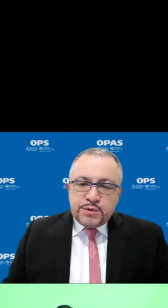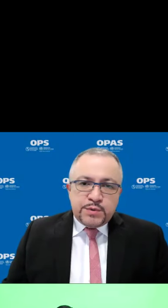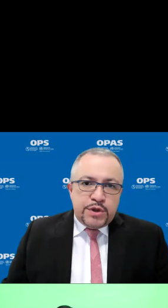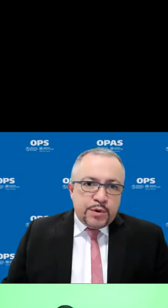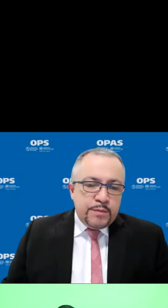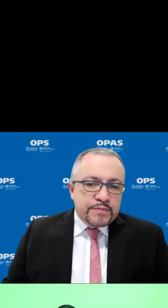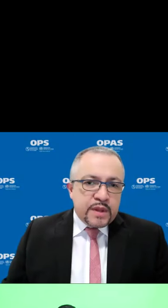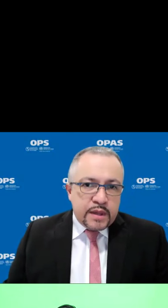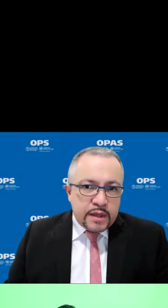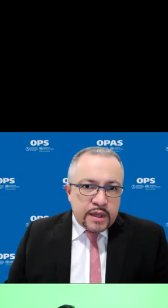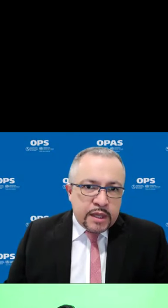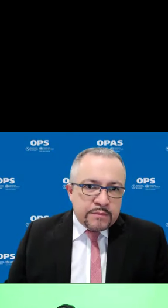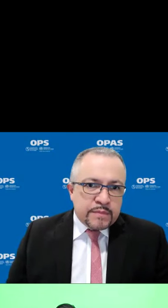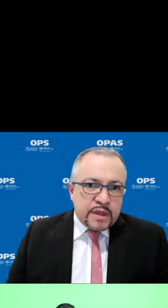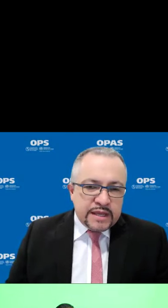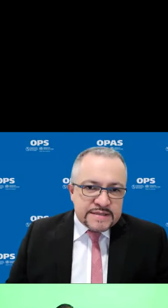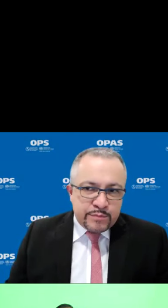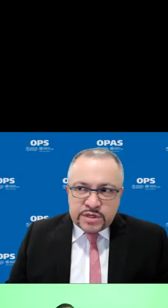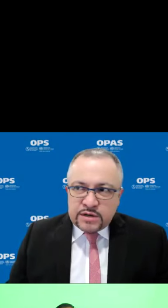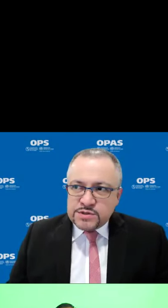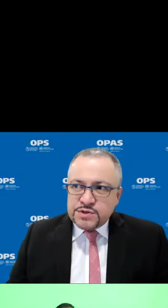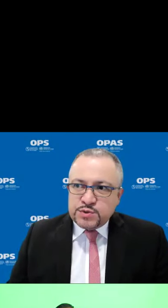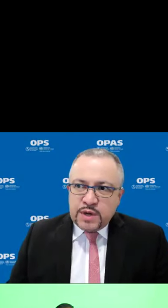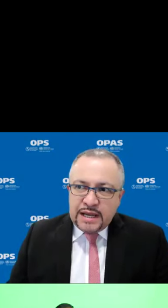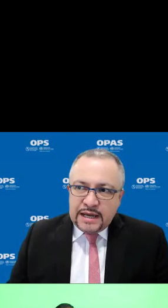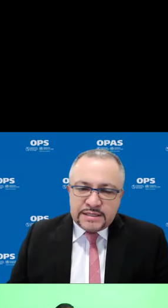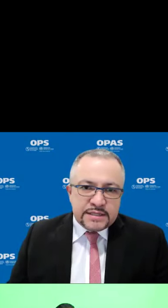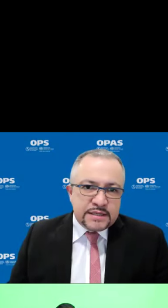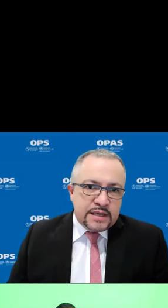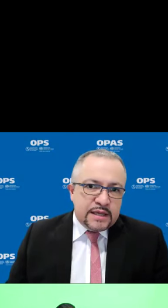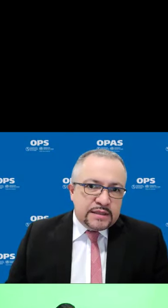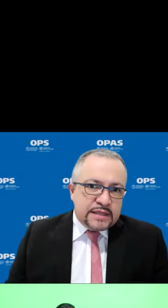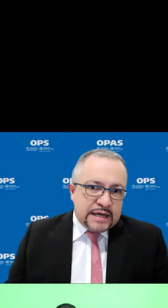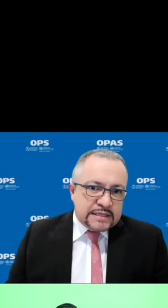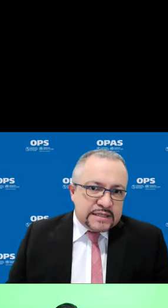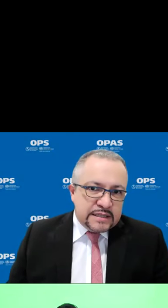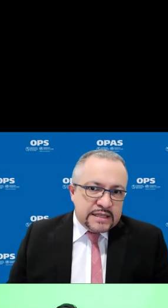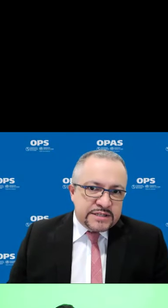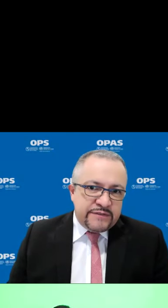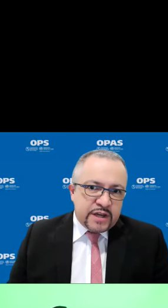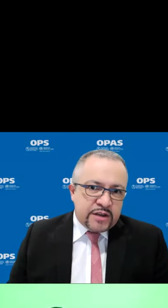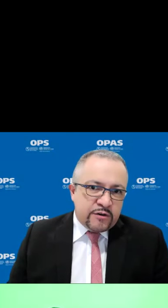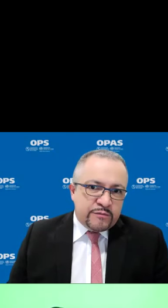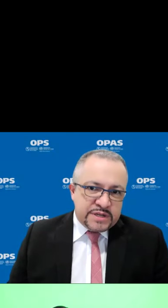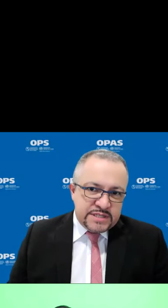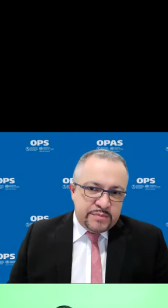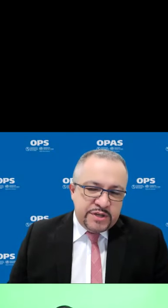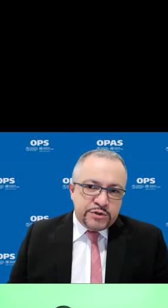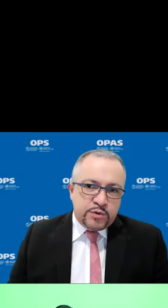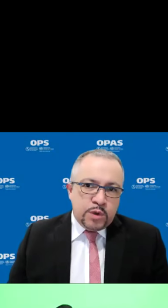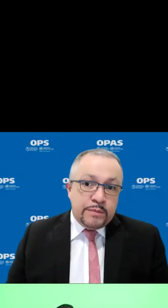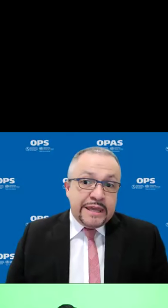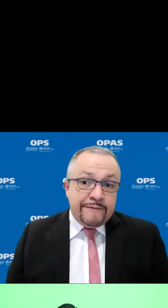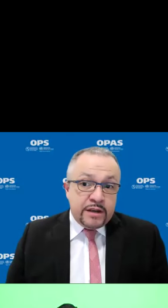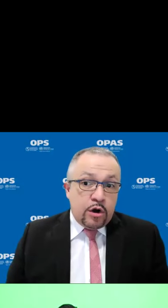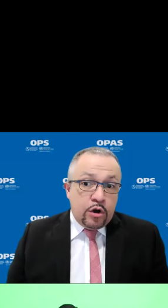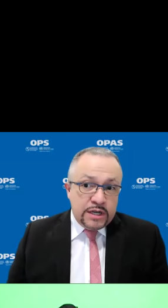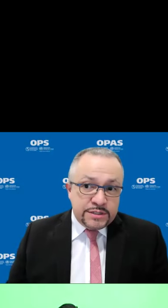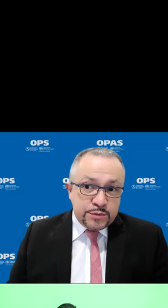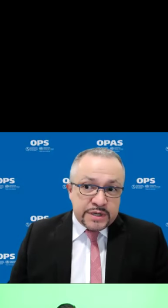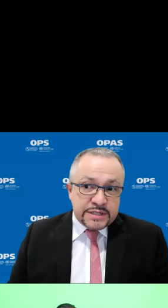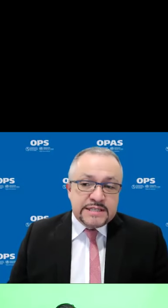As you know, it is important also to highlight that the certificate of participation will be